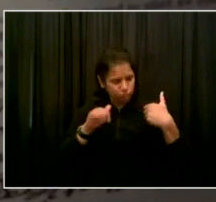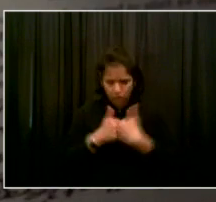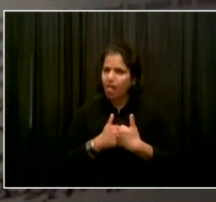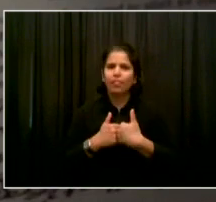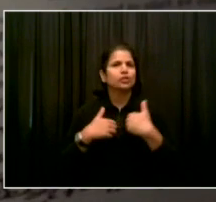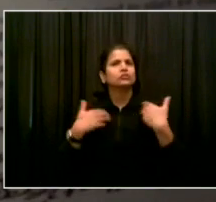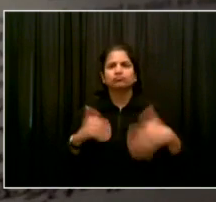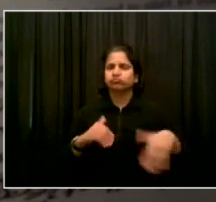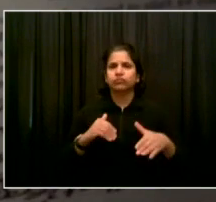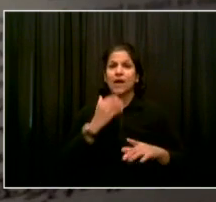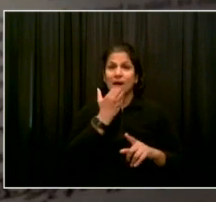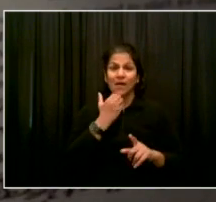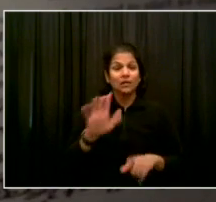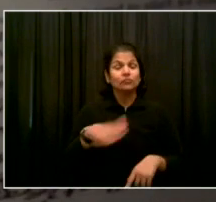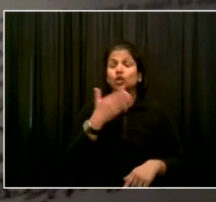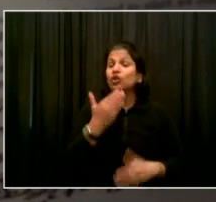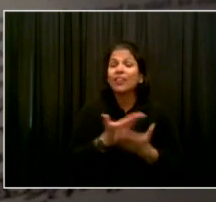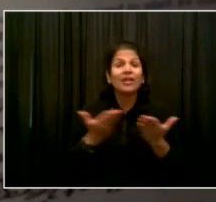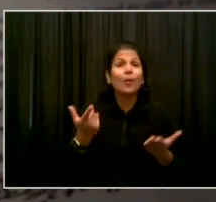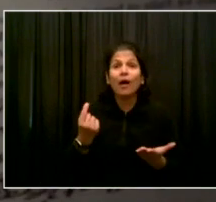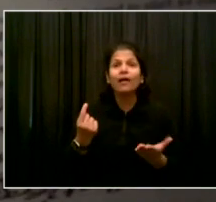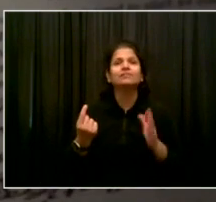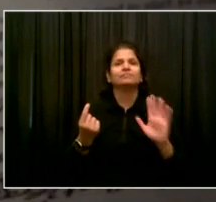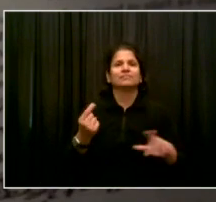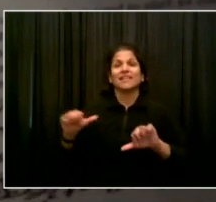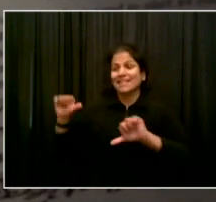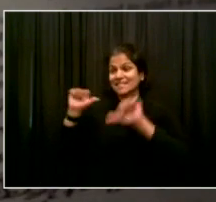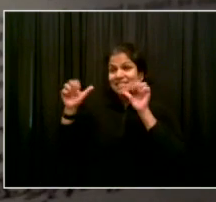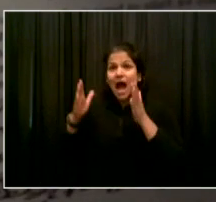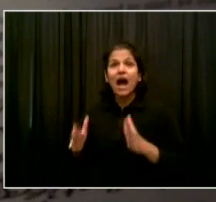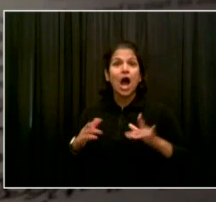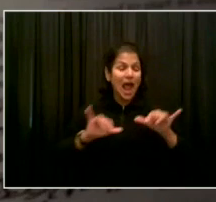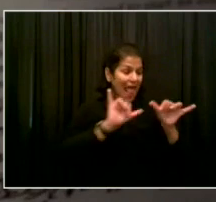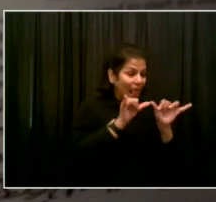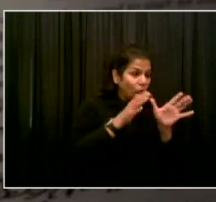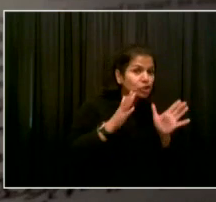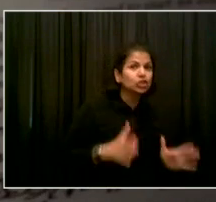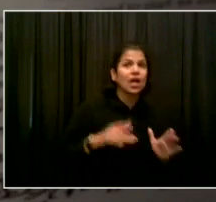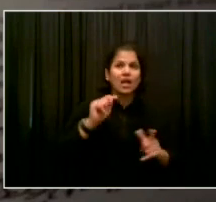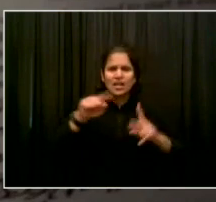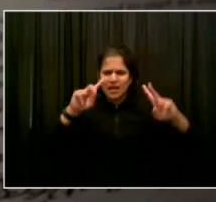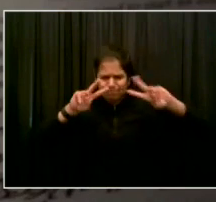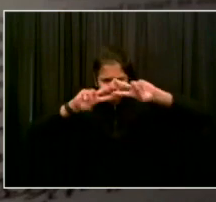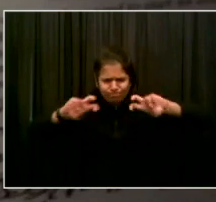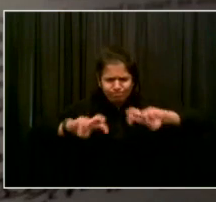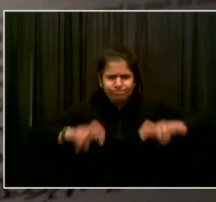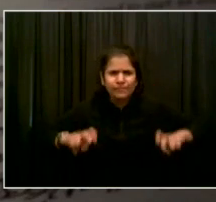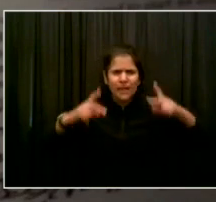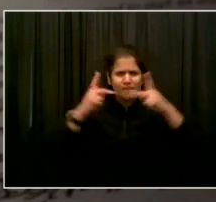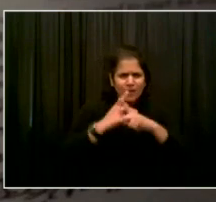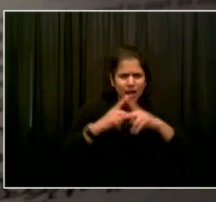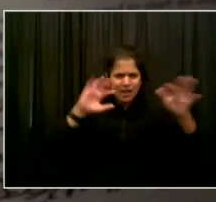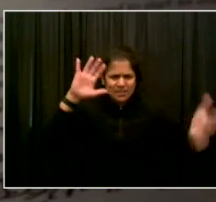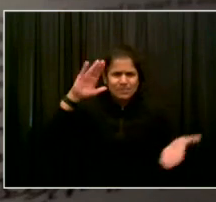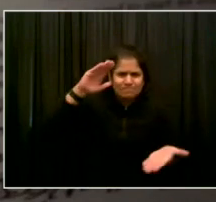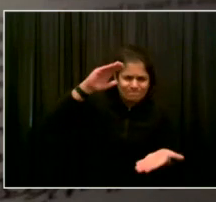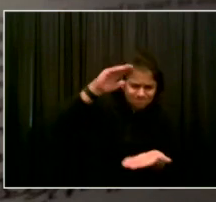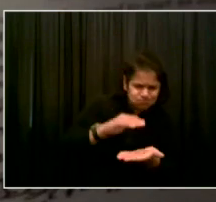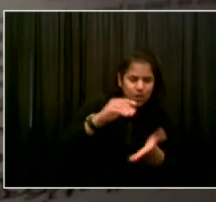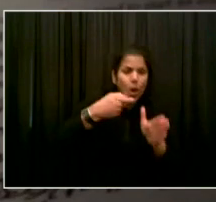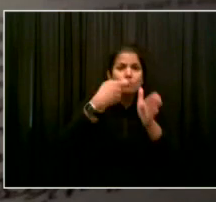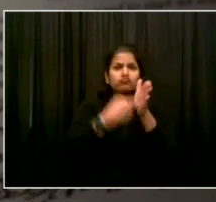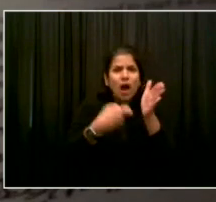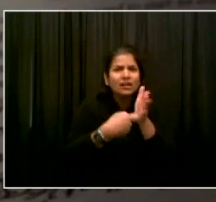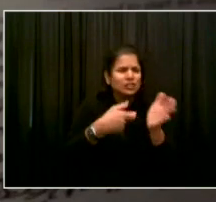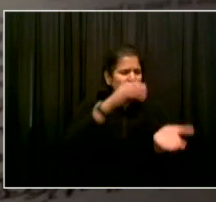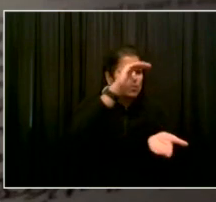the price of renewable energy to the point where it's the cheapest power on the planet. The only things now that are holding us back are